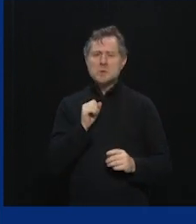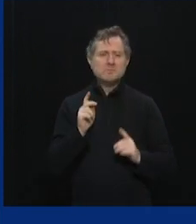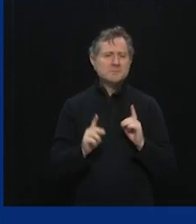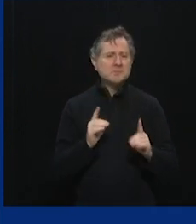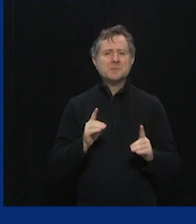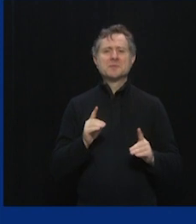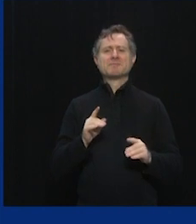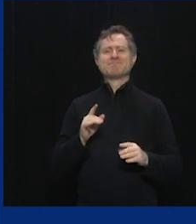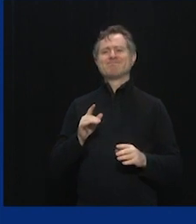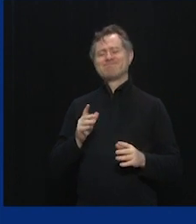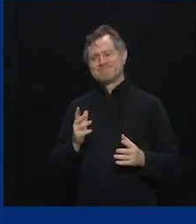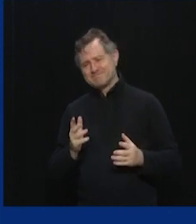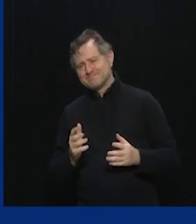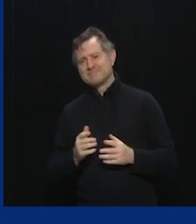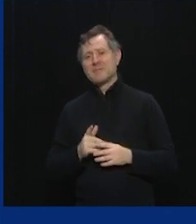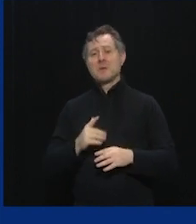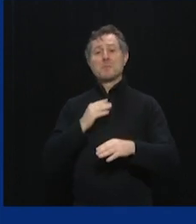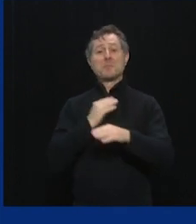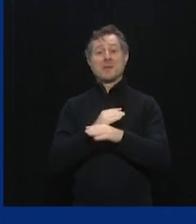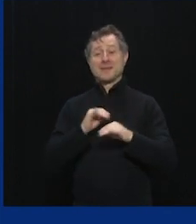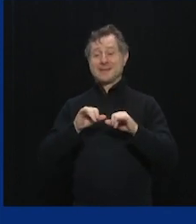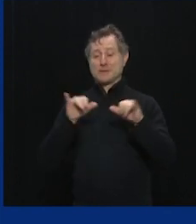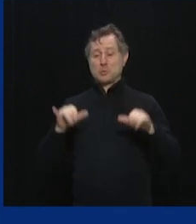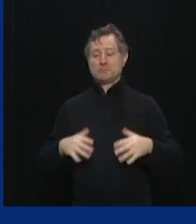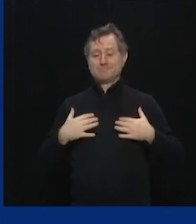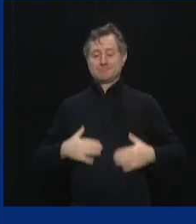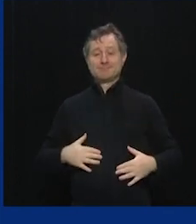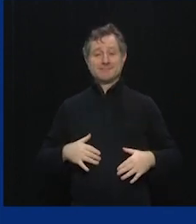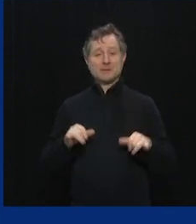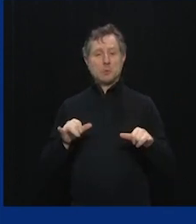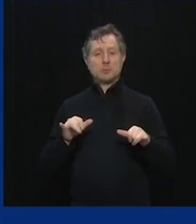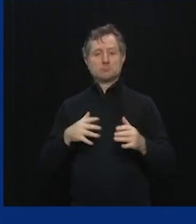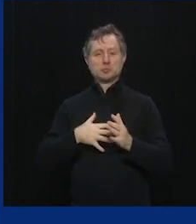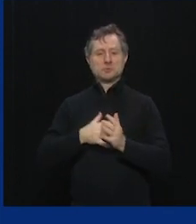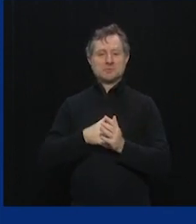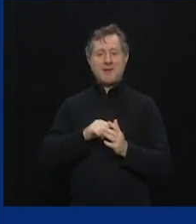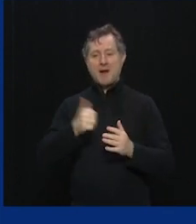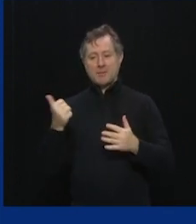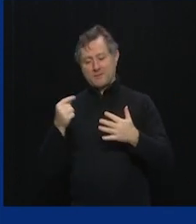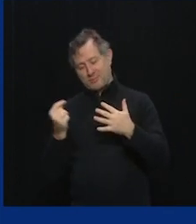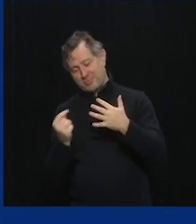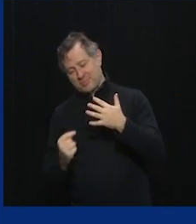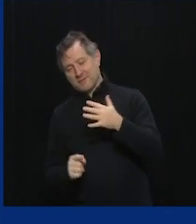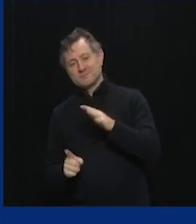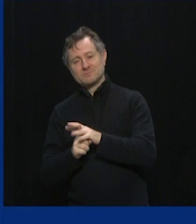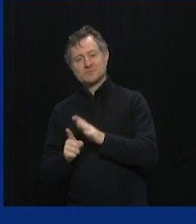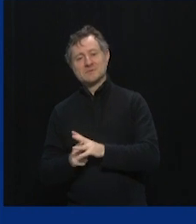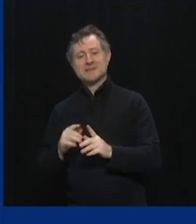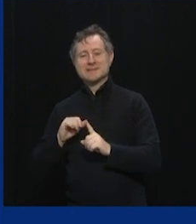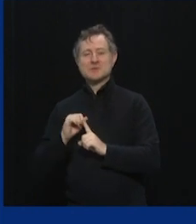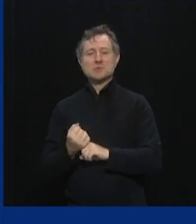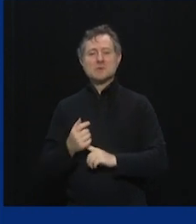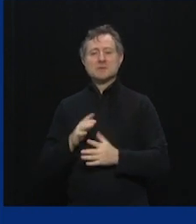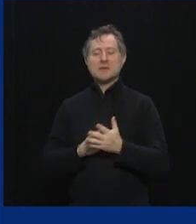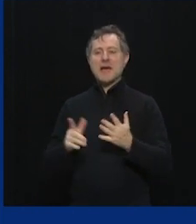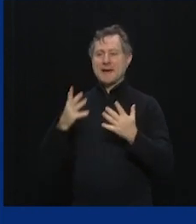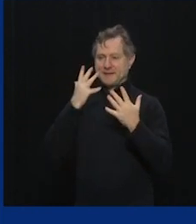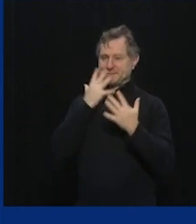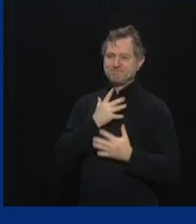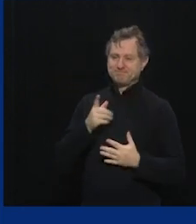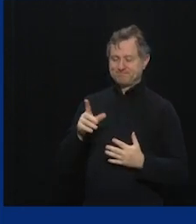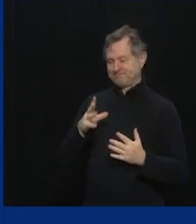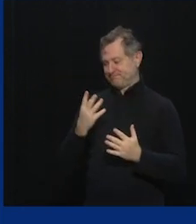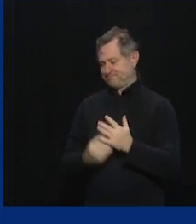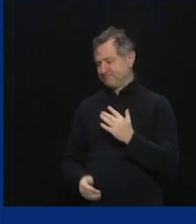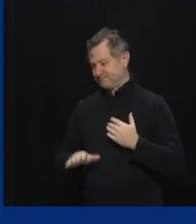other circumstances that clearly went into his unfortunate death. And I don't want anyone to say that this